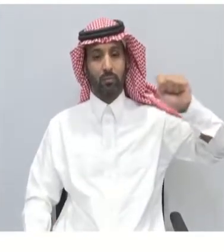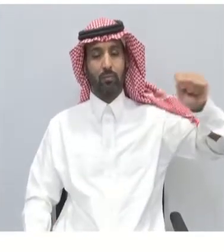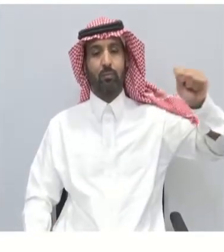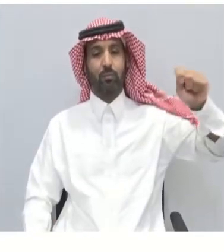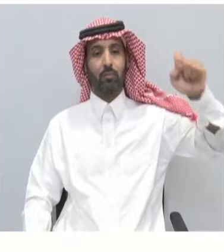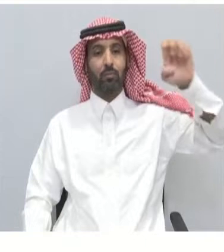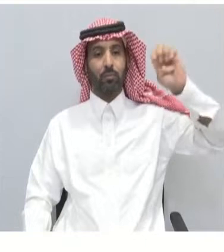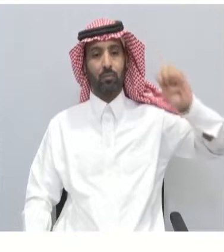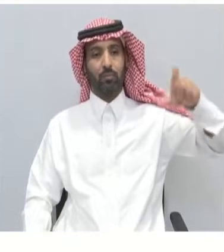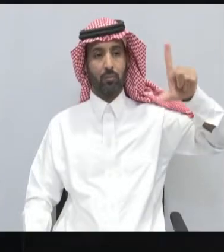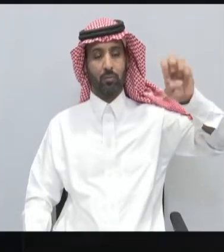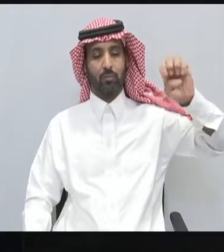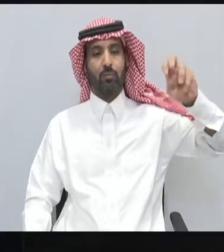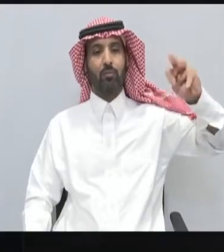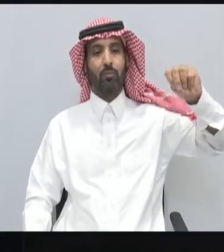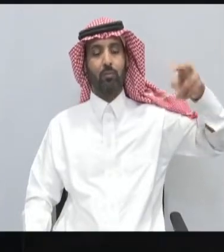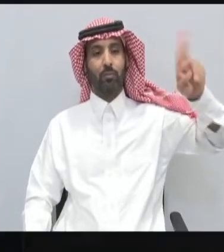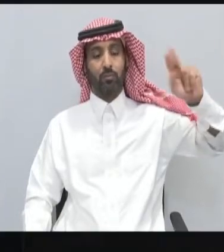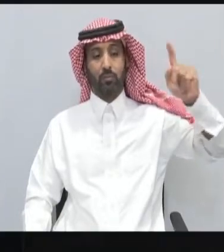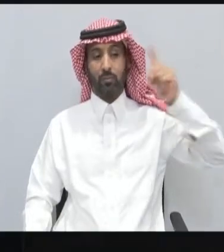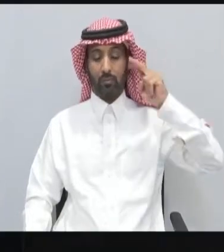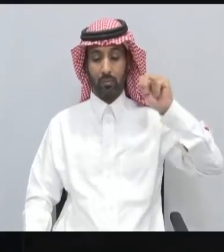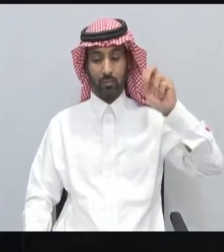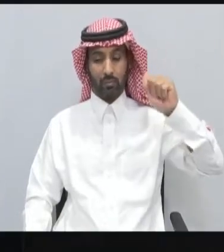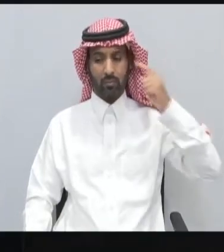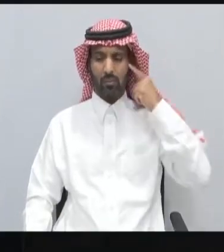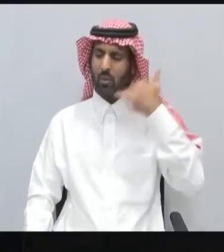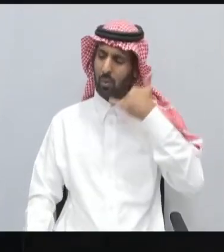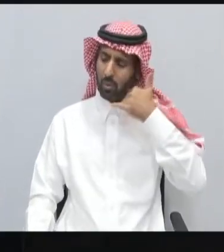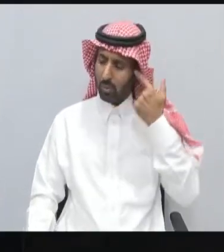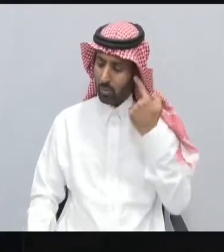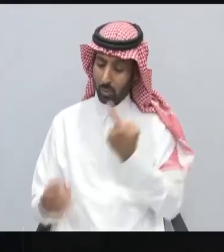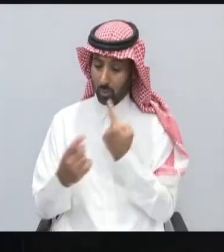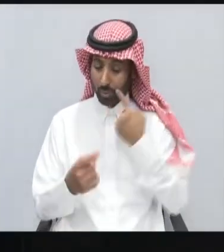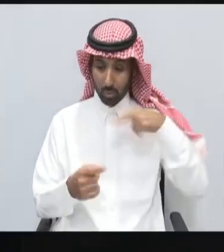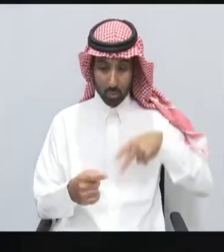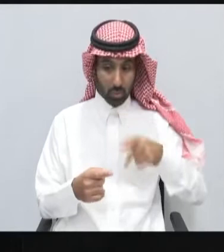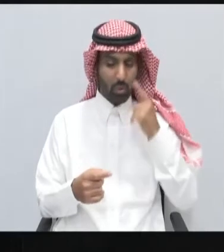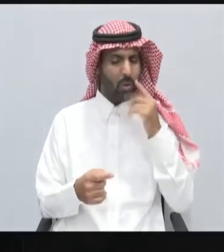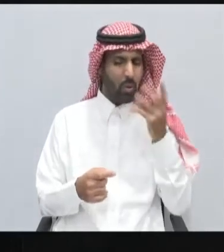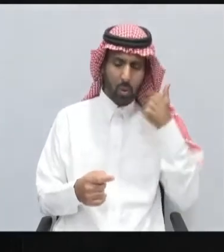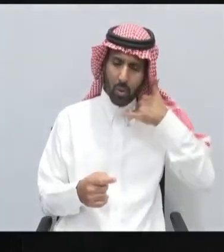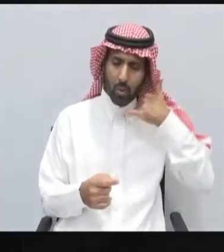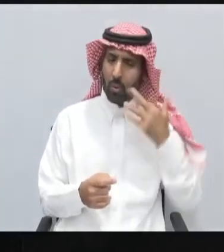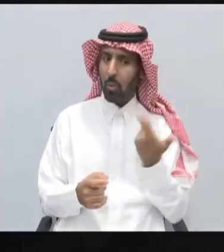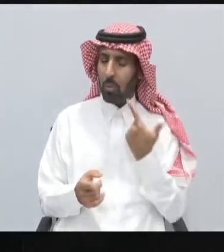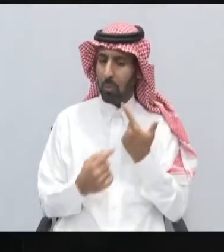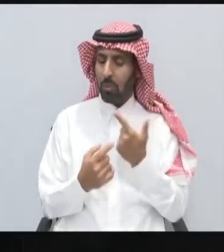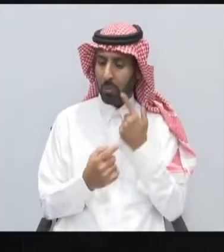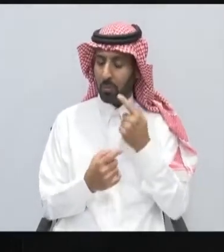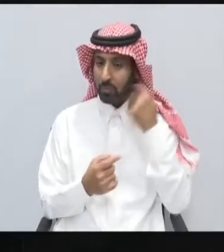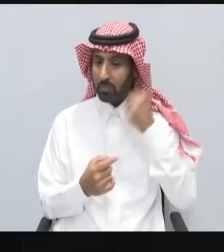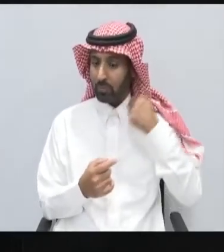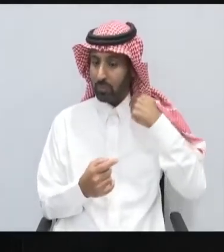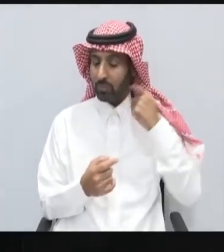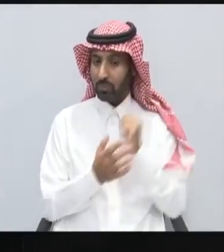When your phone rings or your mobile rings and you are rushing, maybe you're fixing your hair